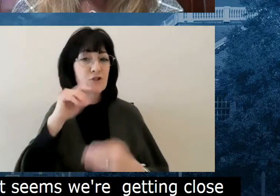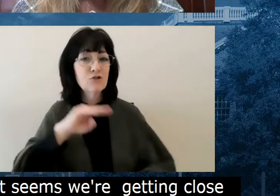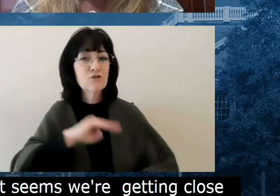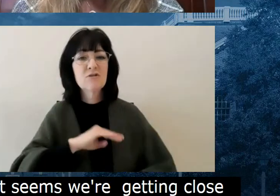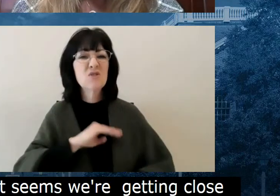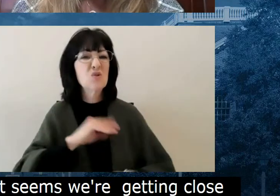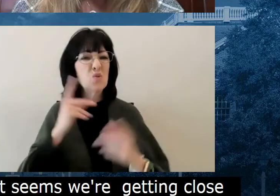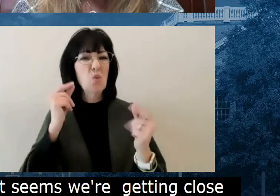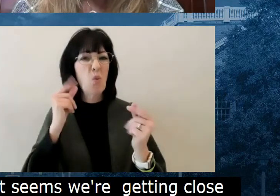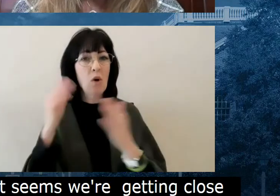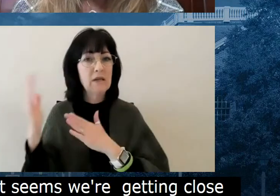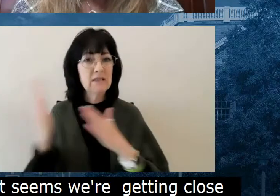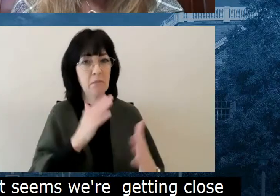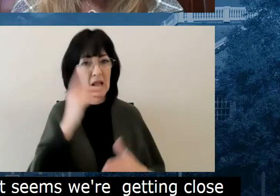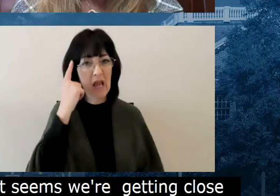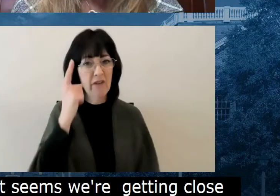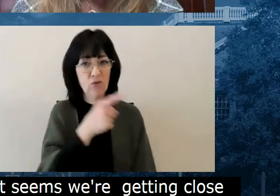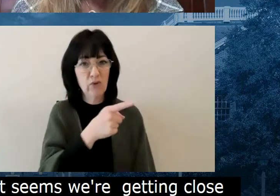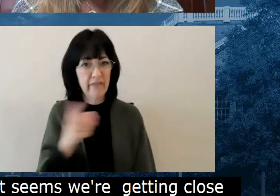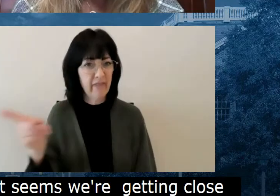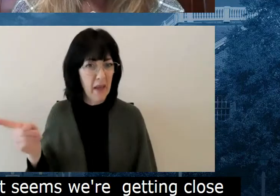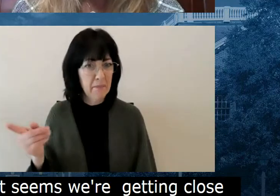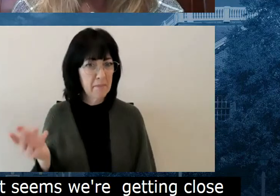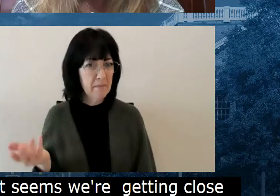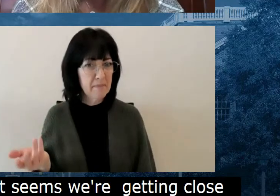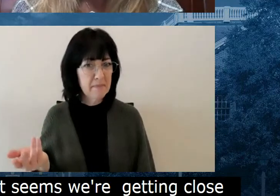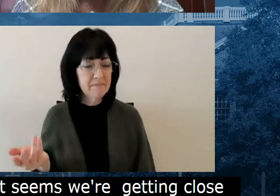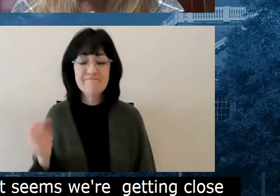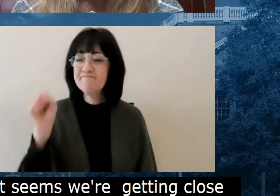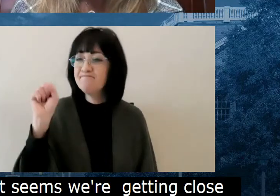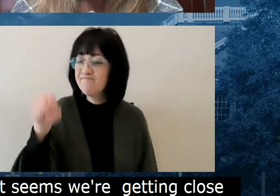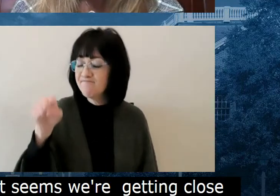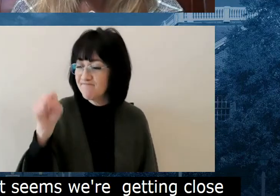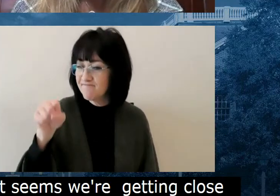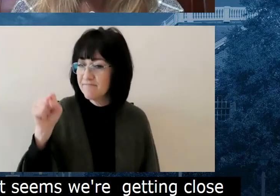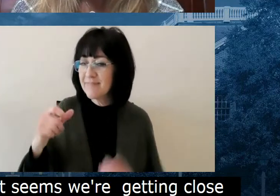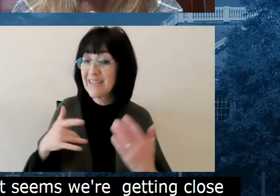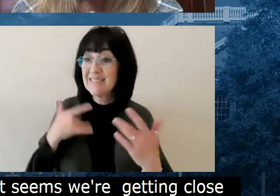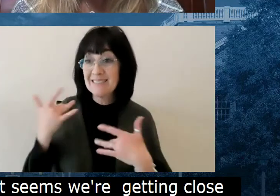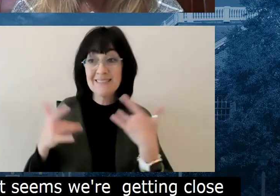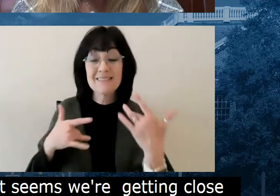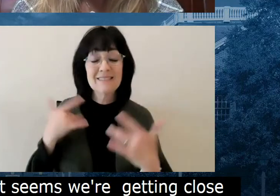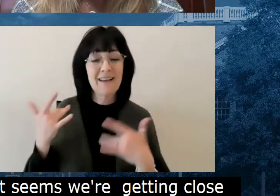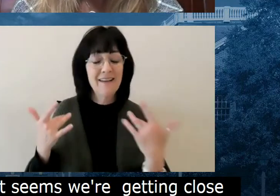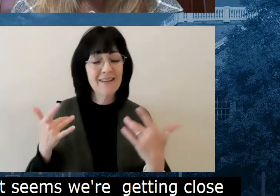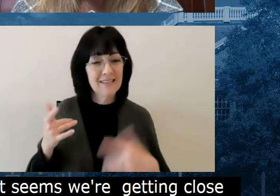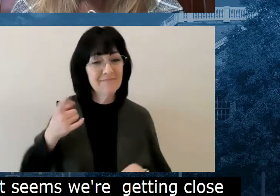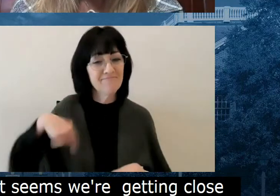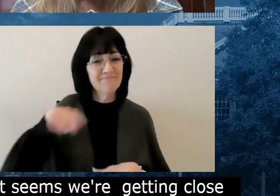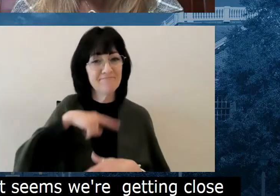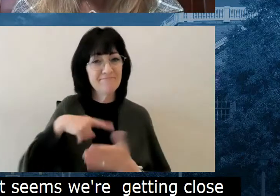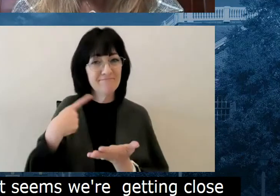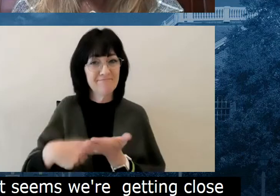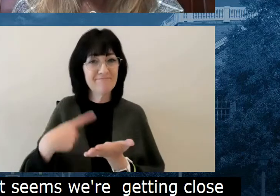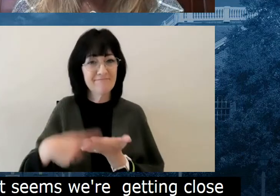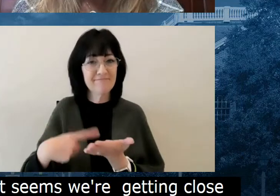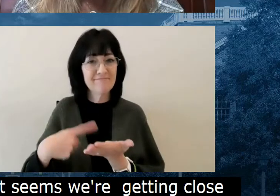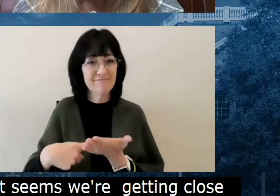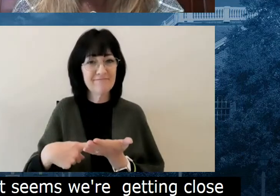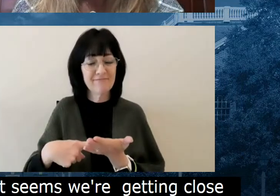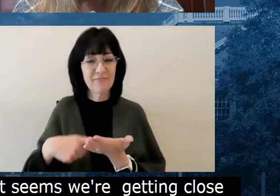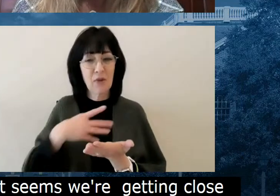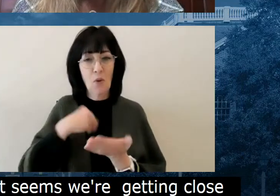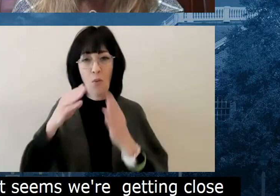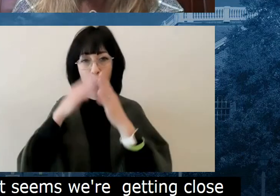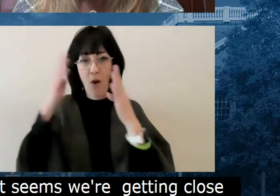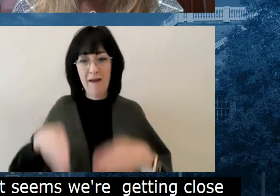shortly. Yeah, it's a very exciting possibility. It was a subject of discussion on our White House